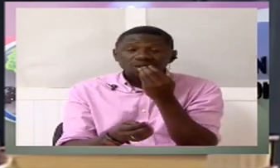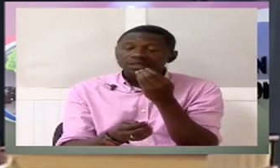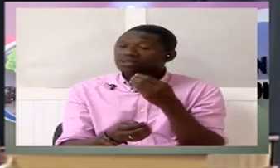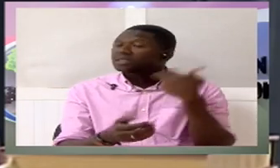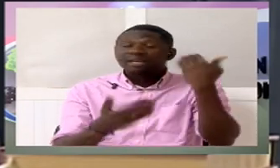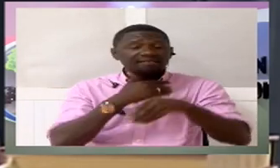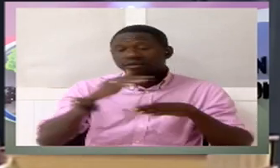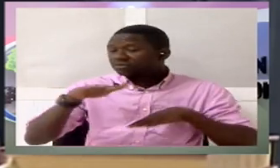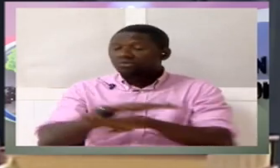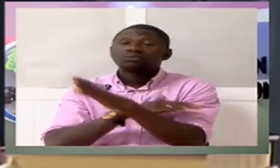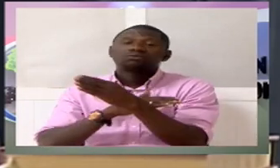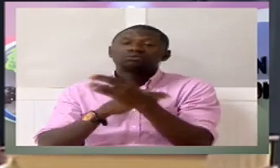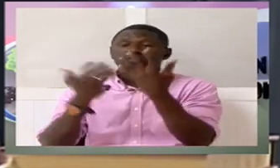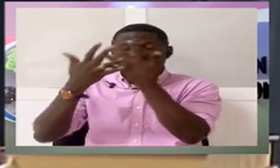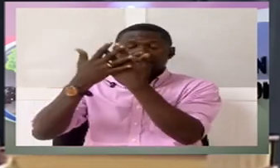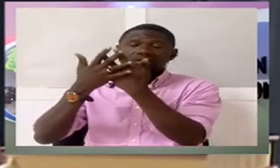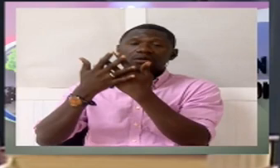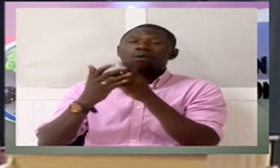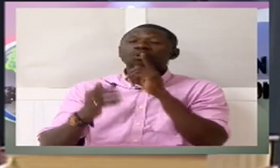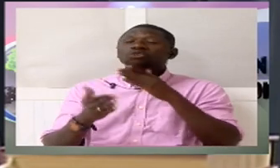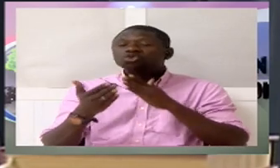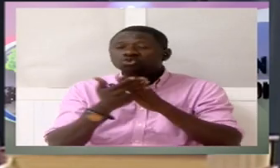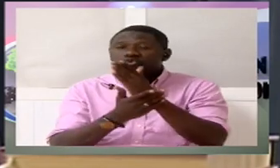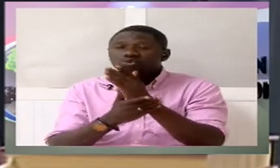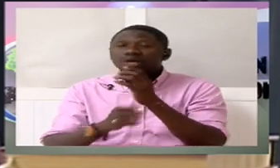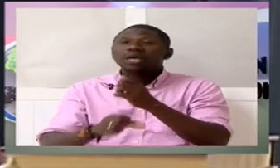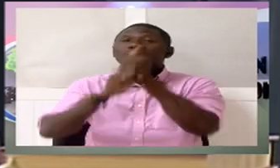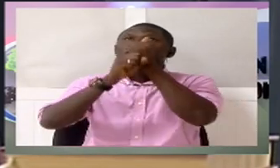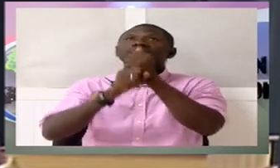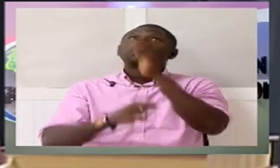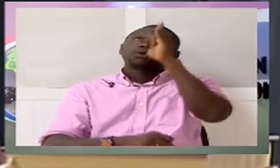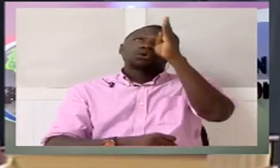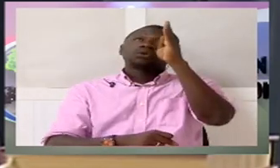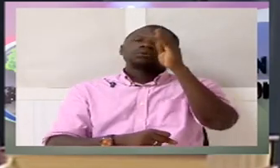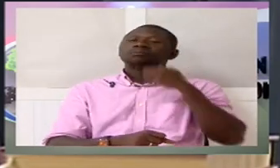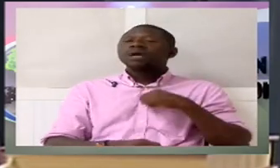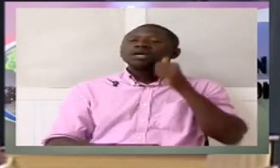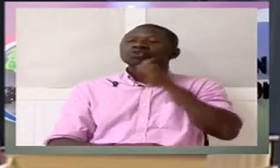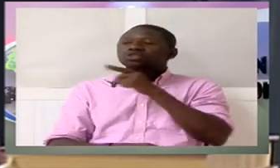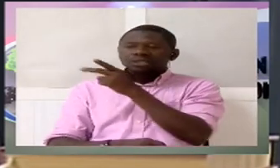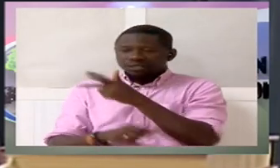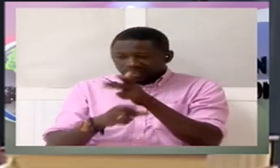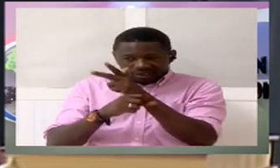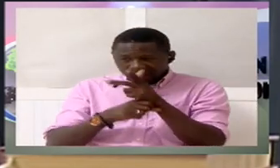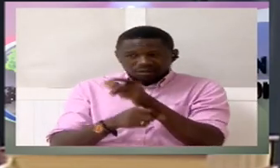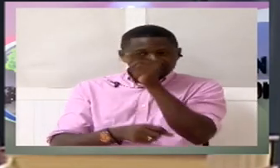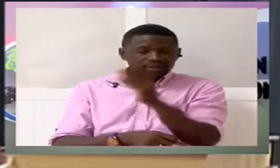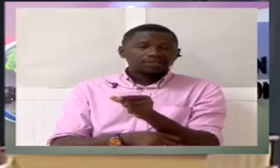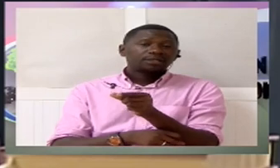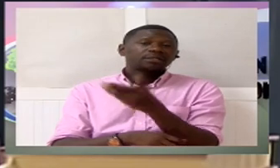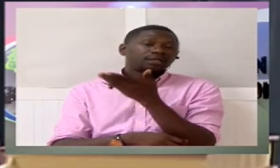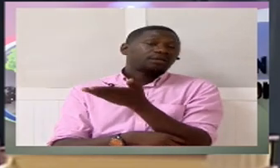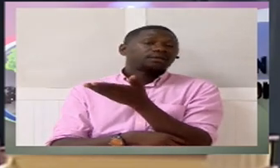provision gets in. But through the assistance of God, prison officer use, I usually used these